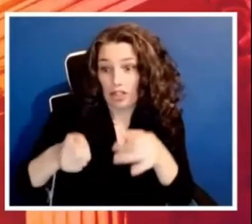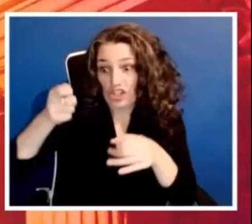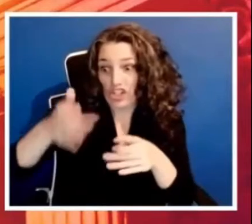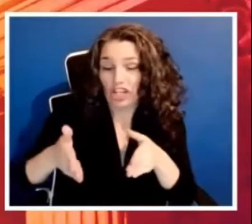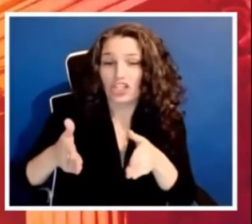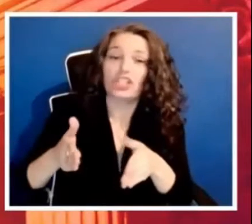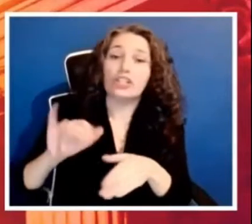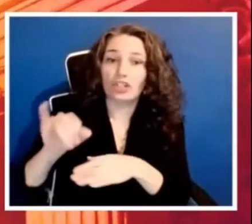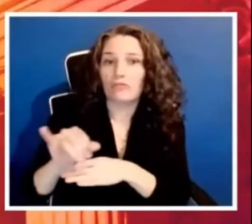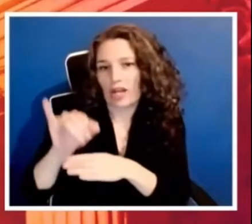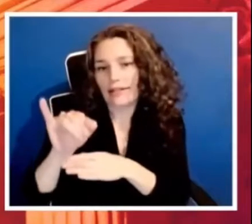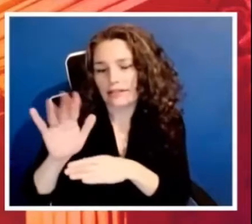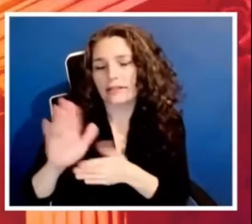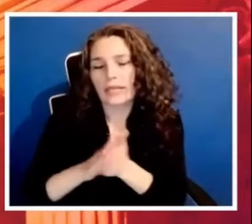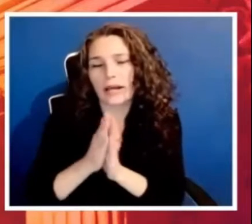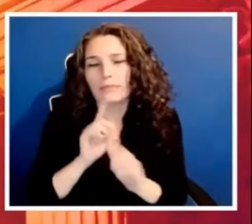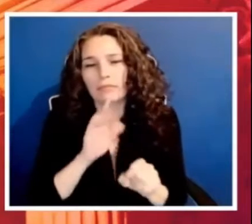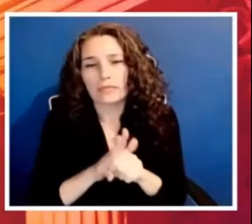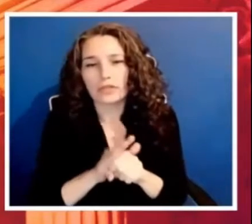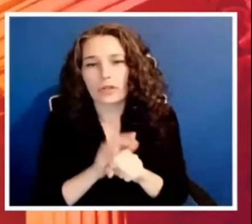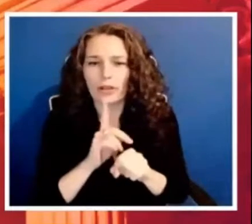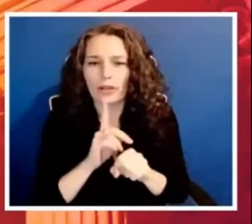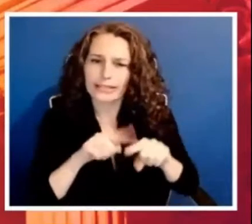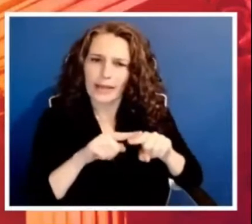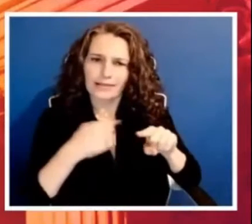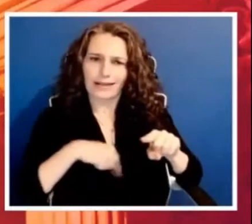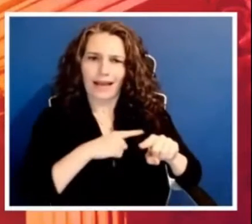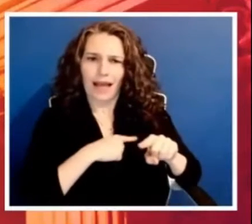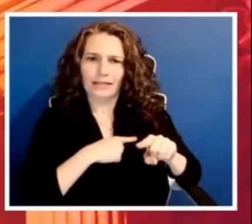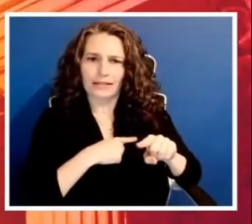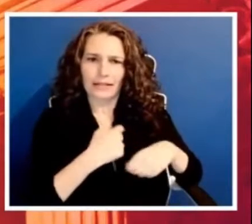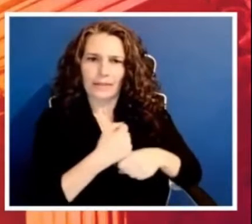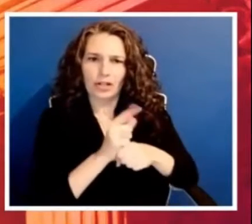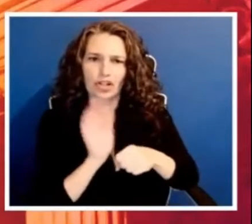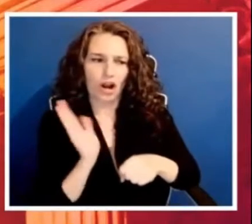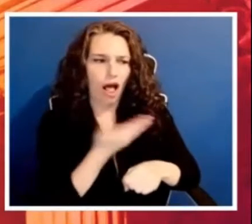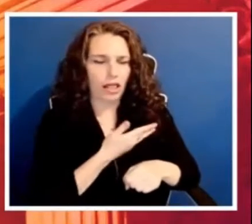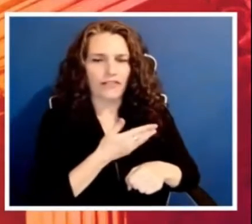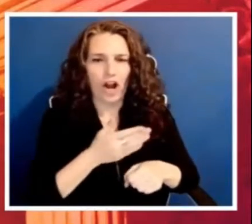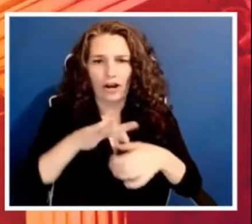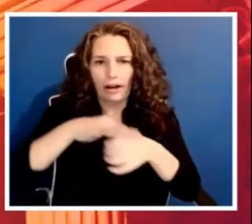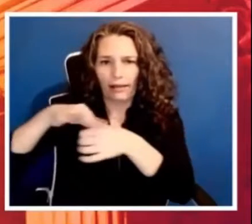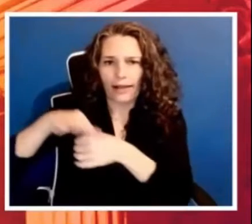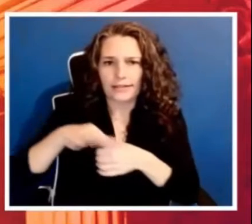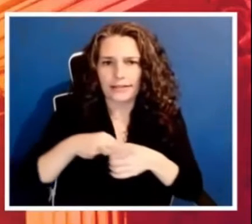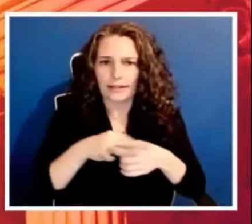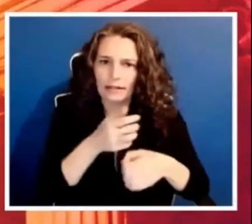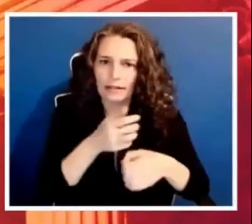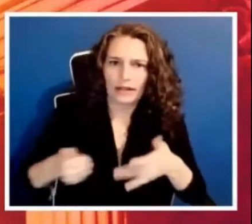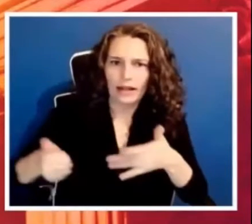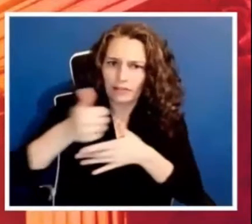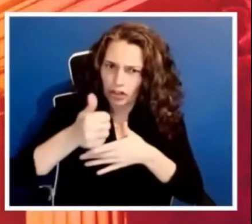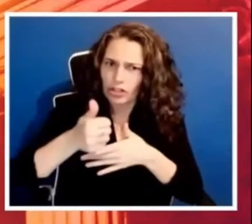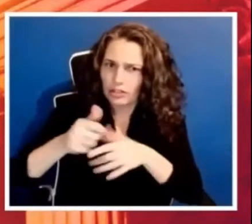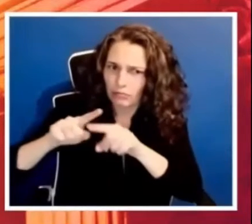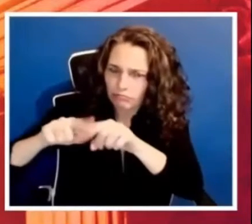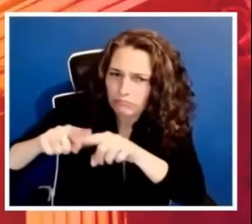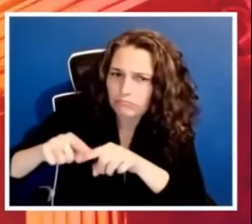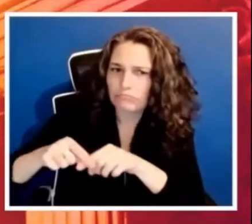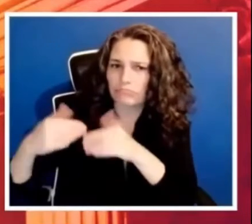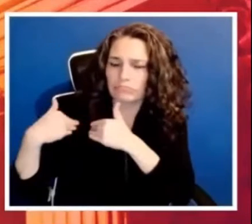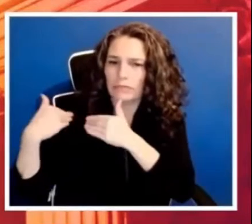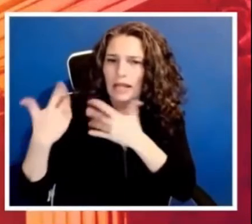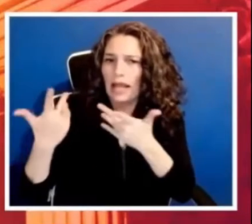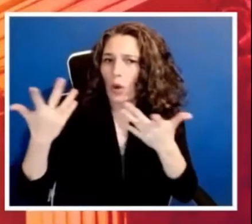healthy democracy depends on people like us to hold our elected officials accountable and to let them know what issues are important to us. Your